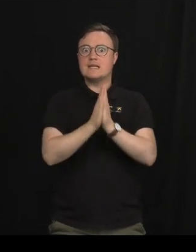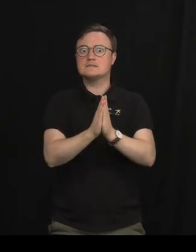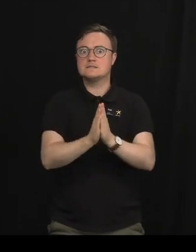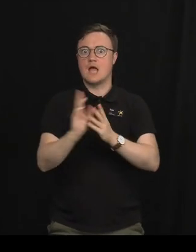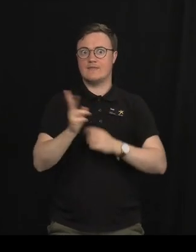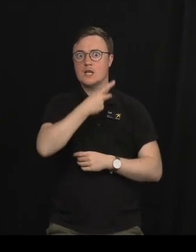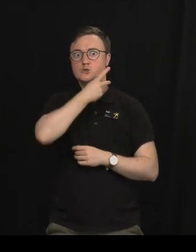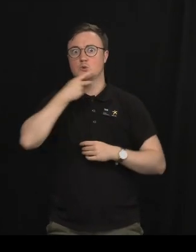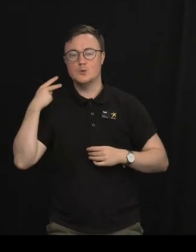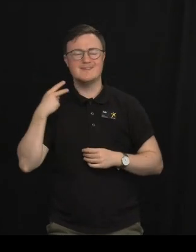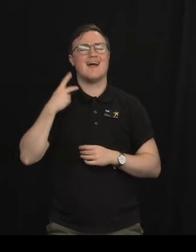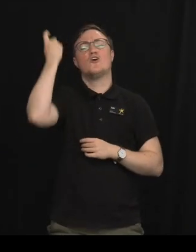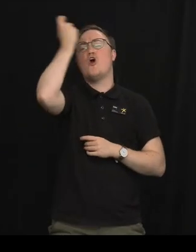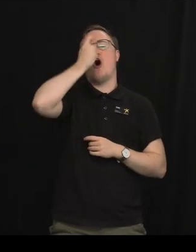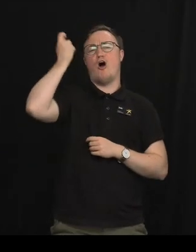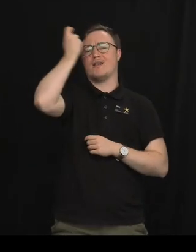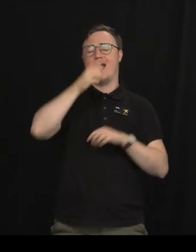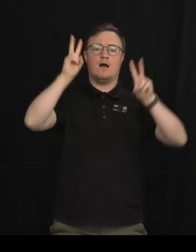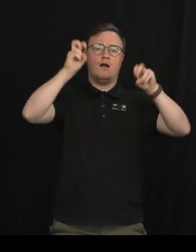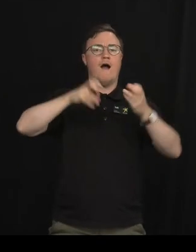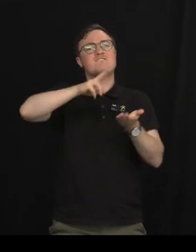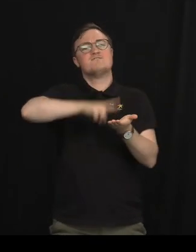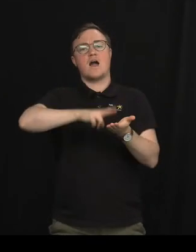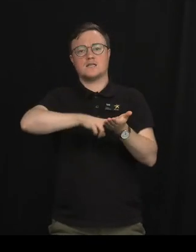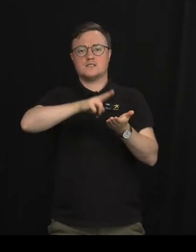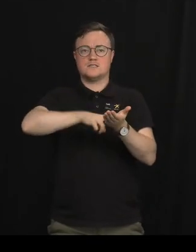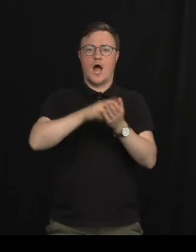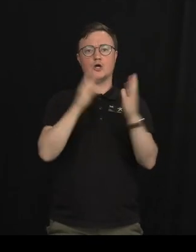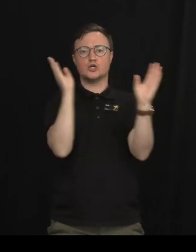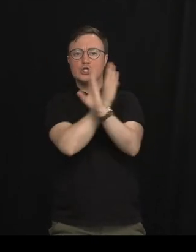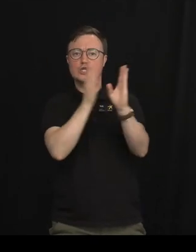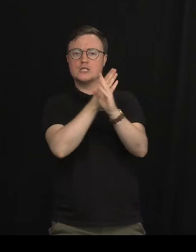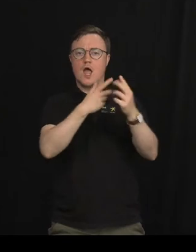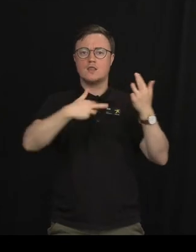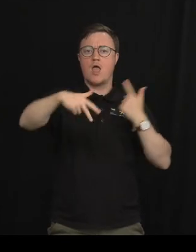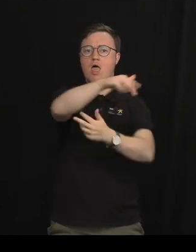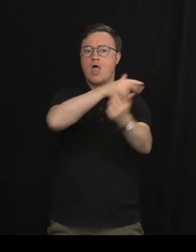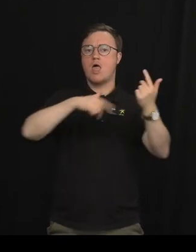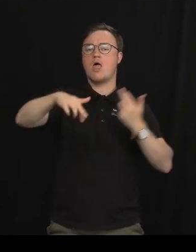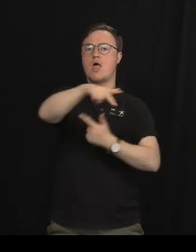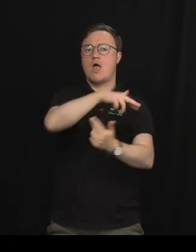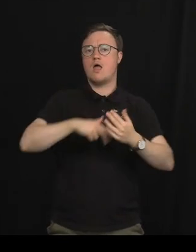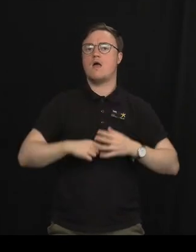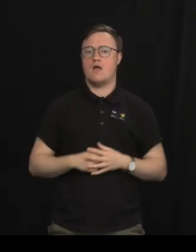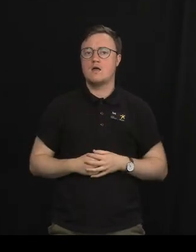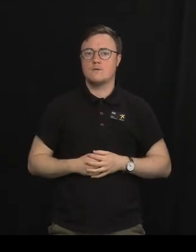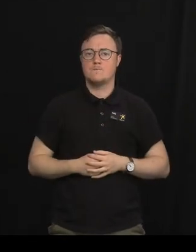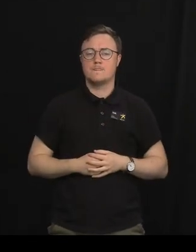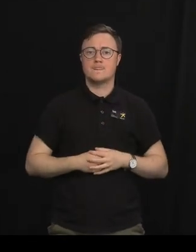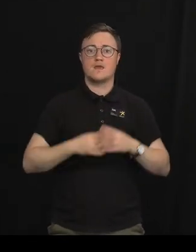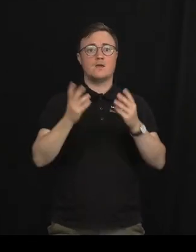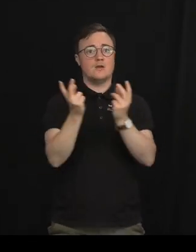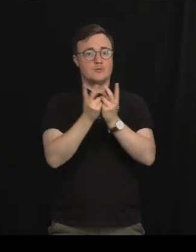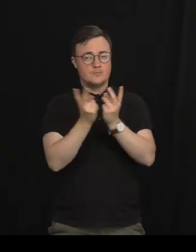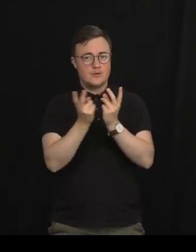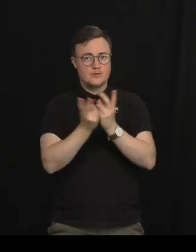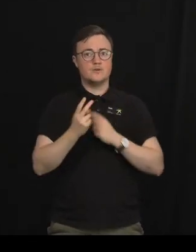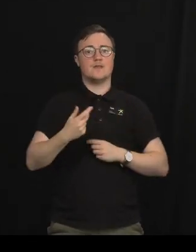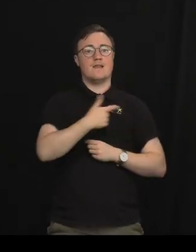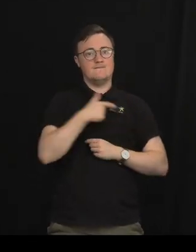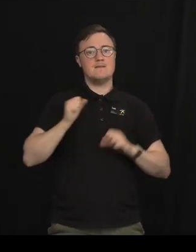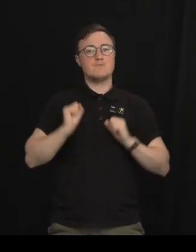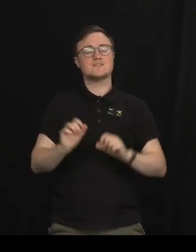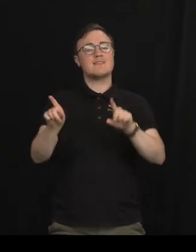mean, absurd facts circulating. Then you need to have a local presence over time in order to reduce